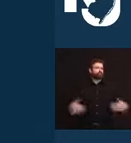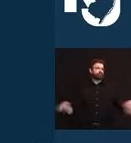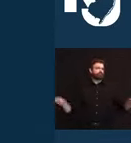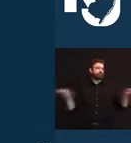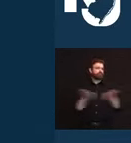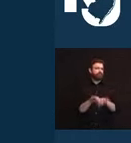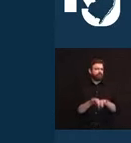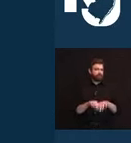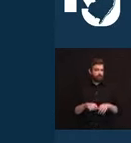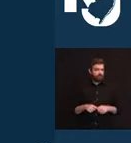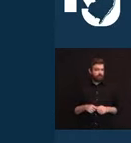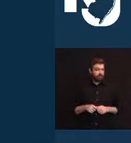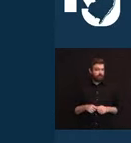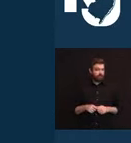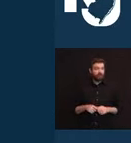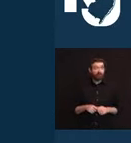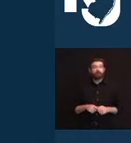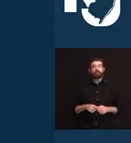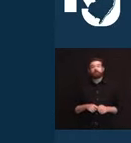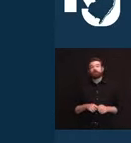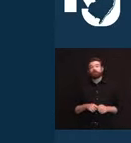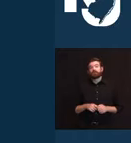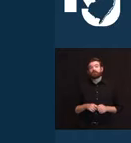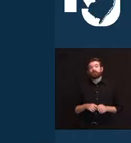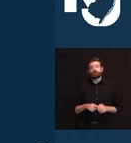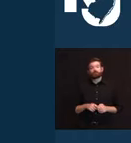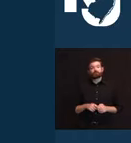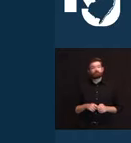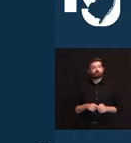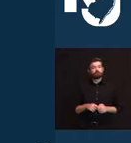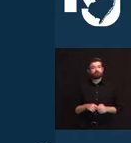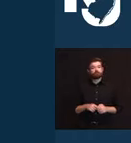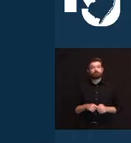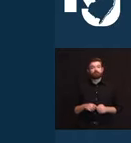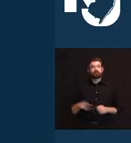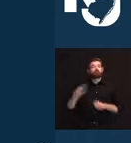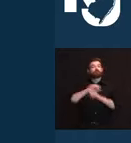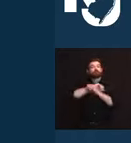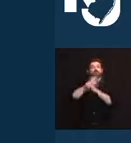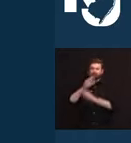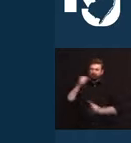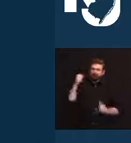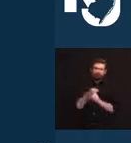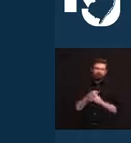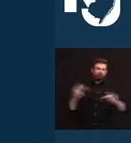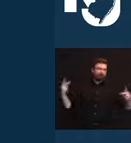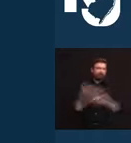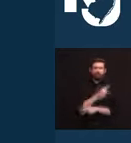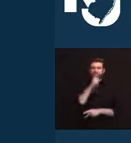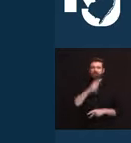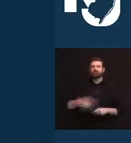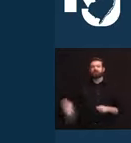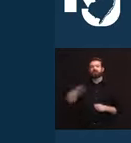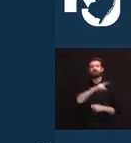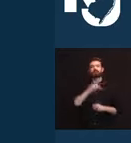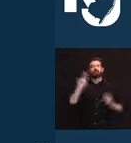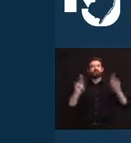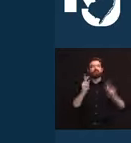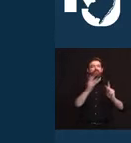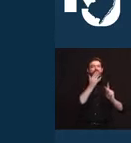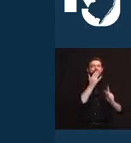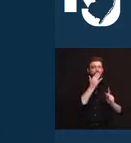from us literally every day, Judy, right? On our communities of color, and testing is one way we can better safeguard them for the future.